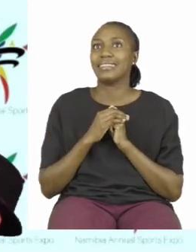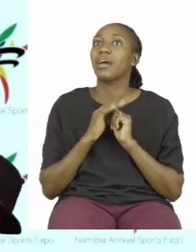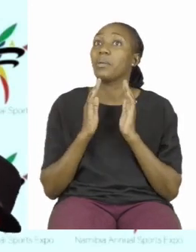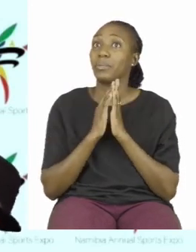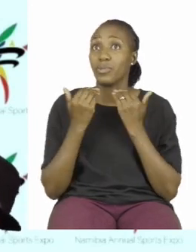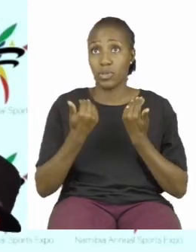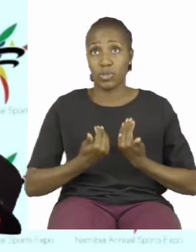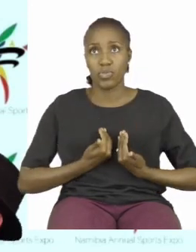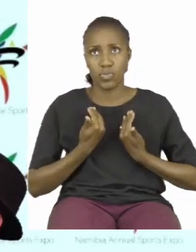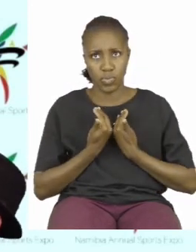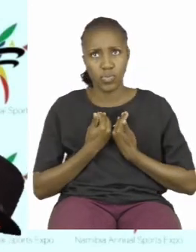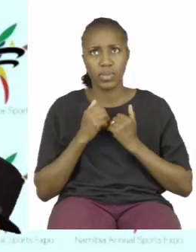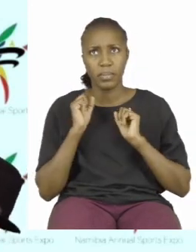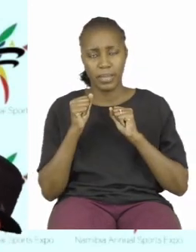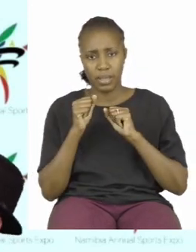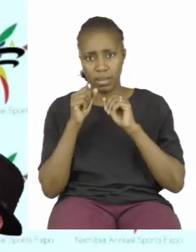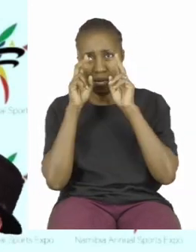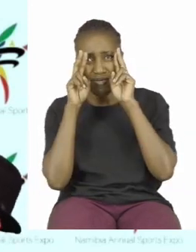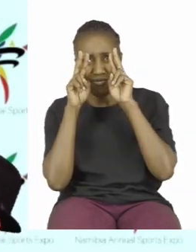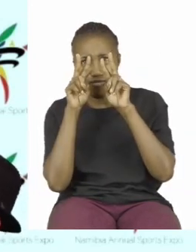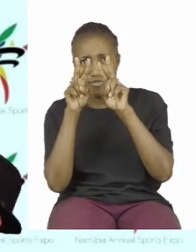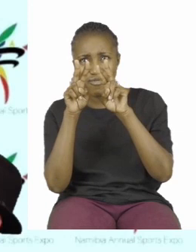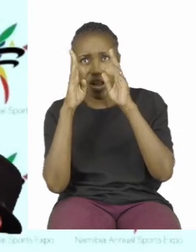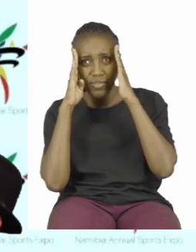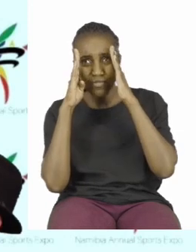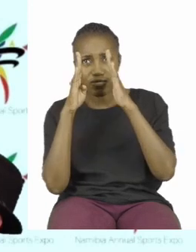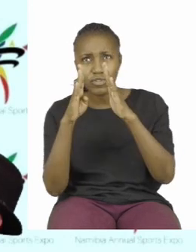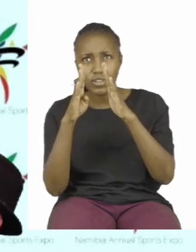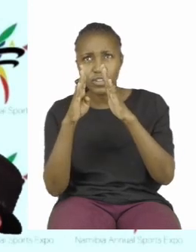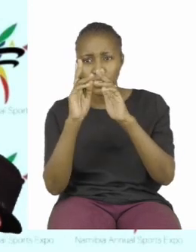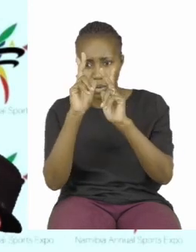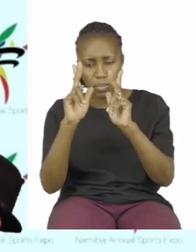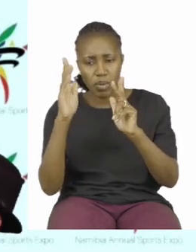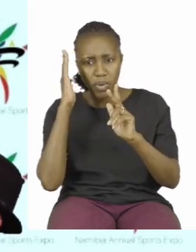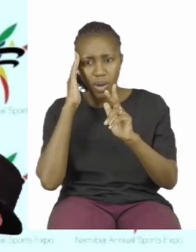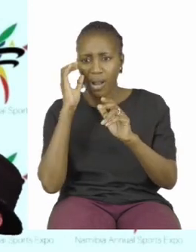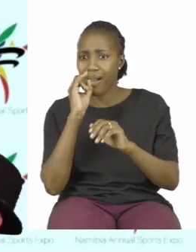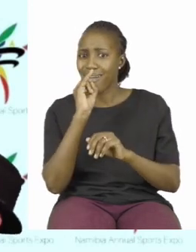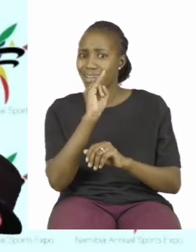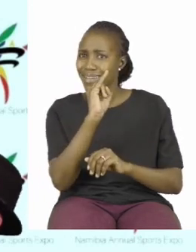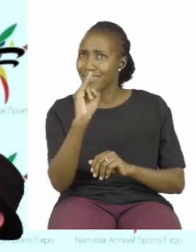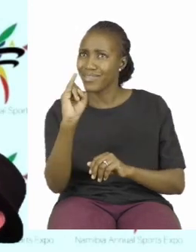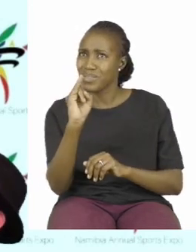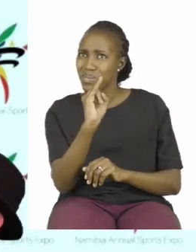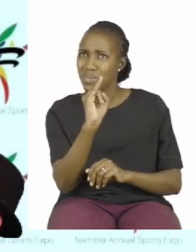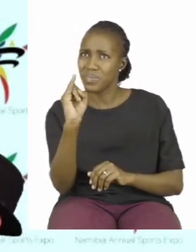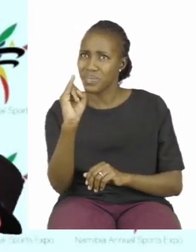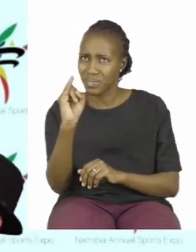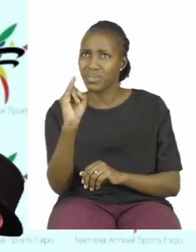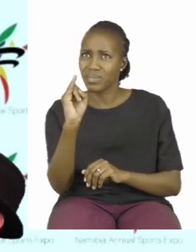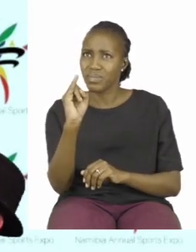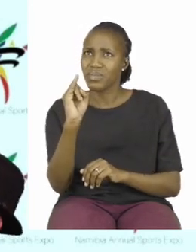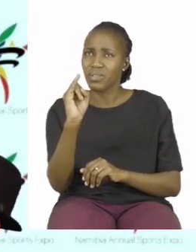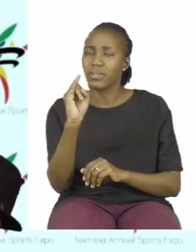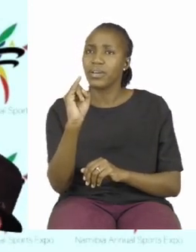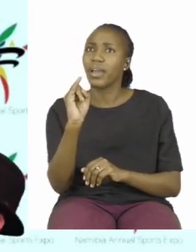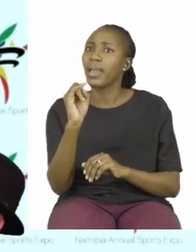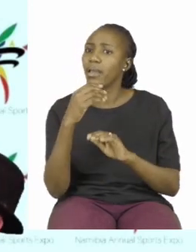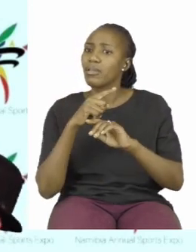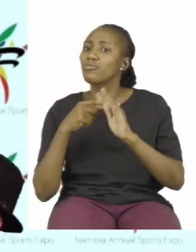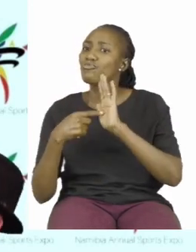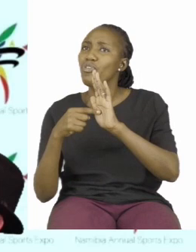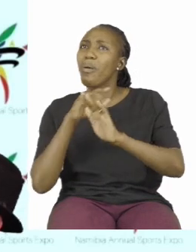up to certain individuals, and we must attract more by going out and showing the people what karate is